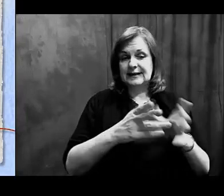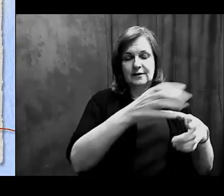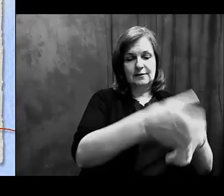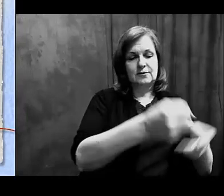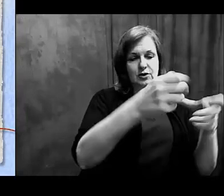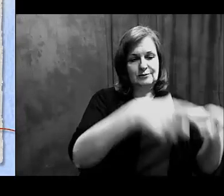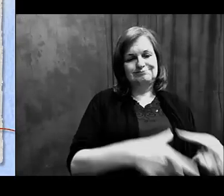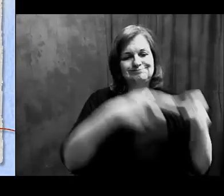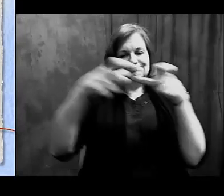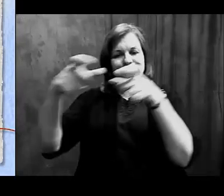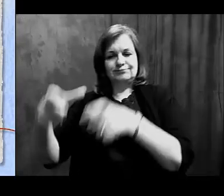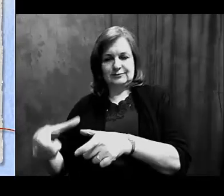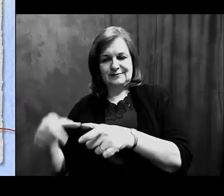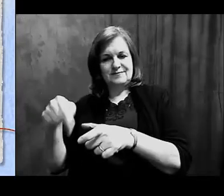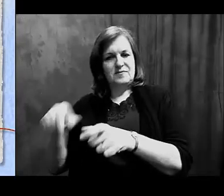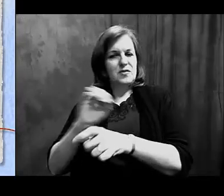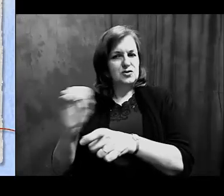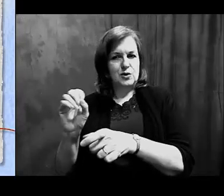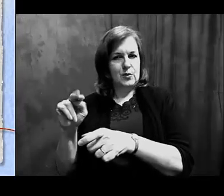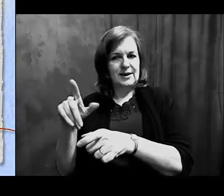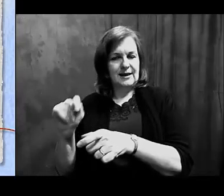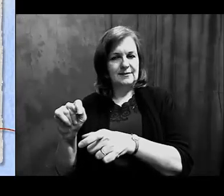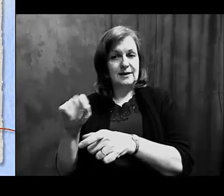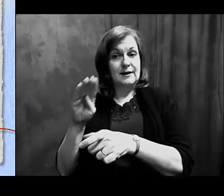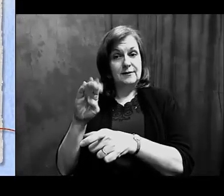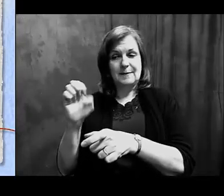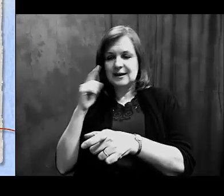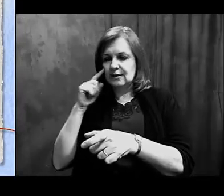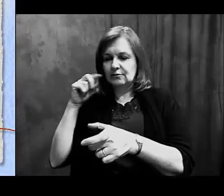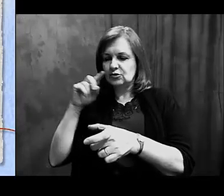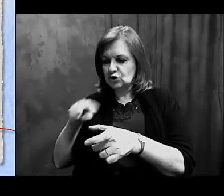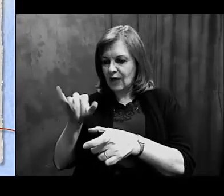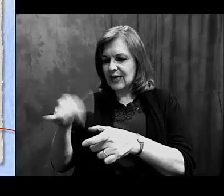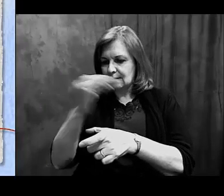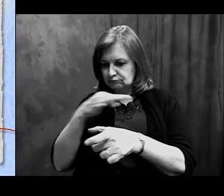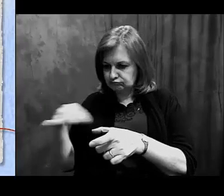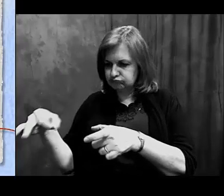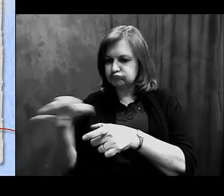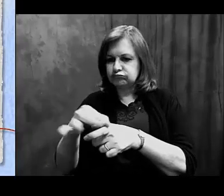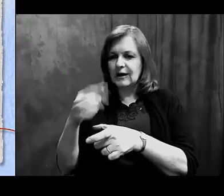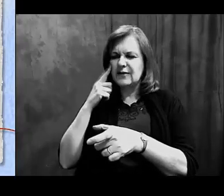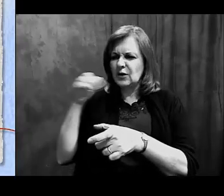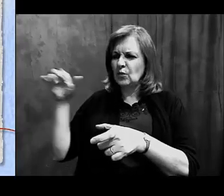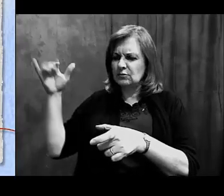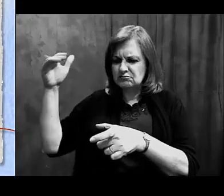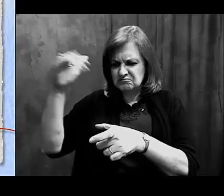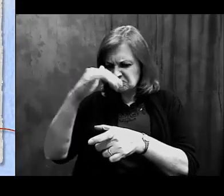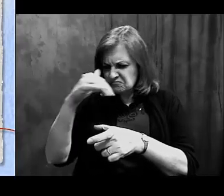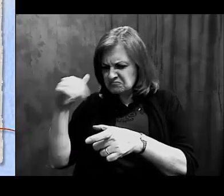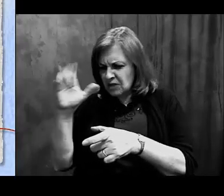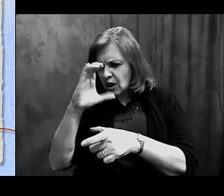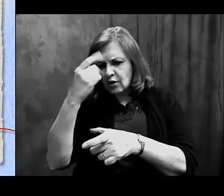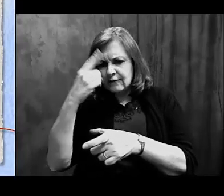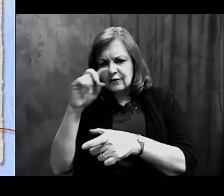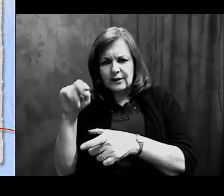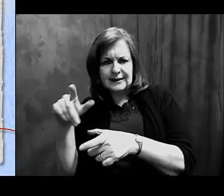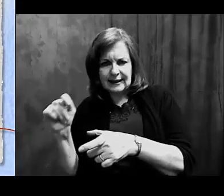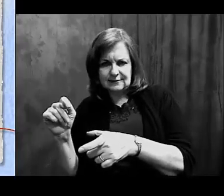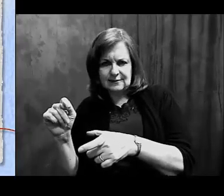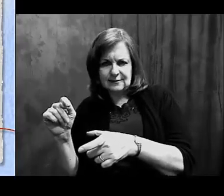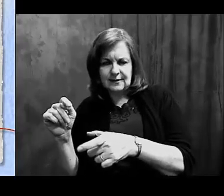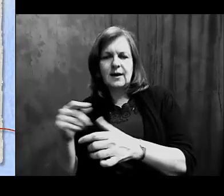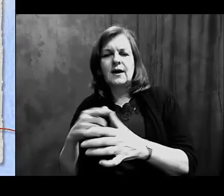side where there is no nest, and the bee automatically came back to that location. that was marked by a landscape.